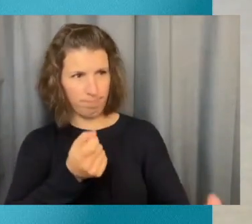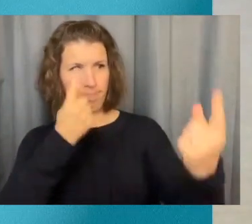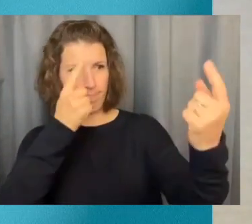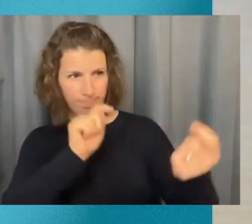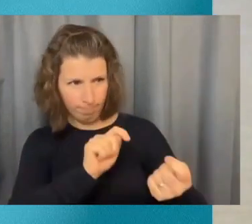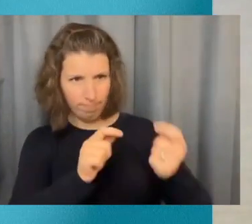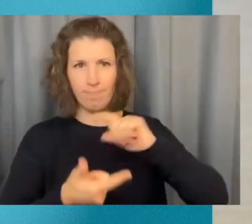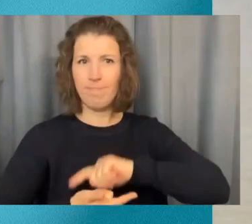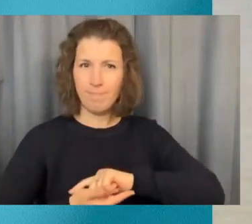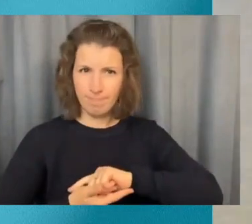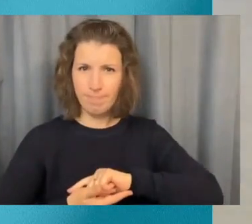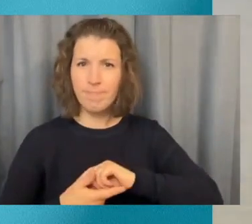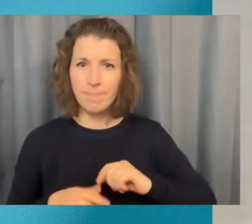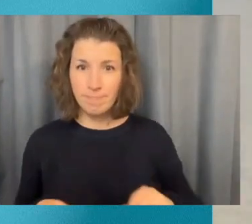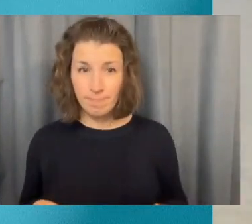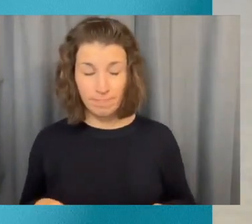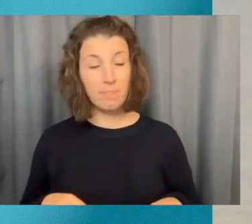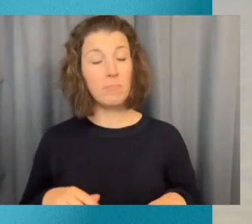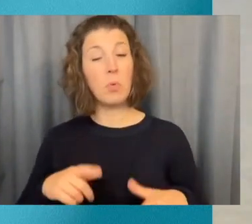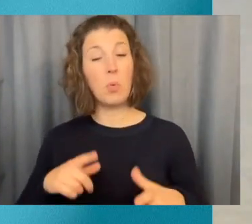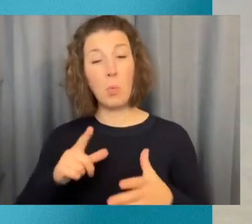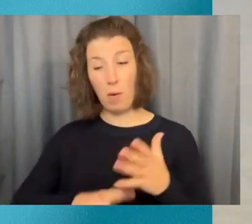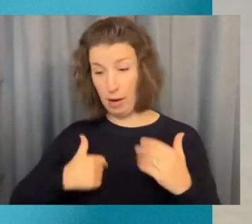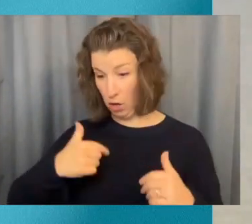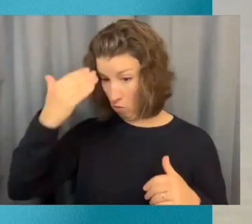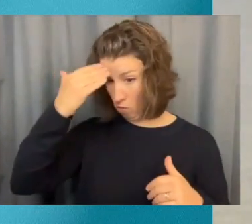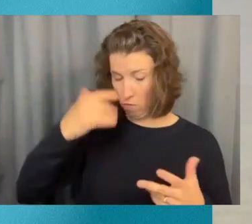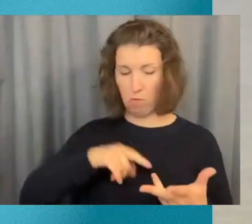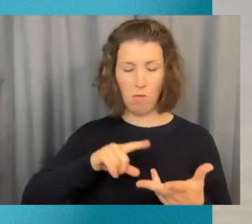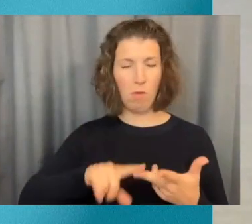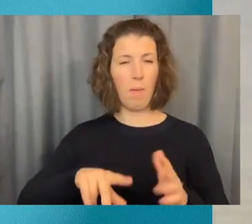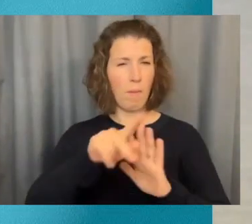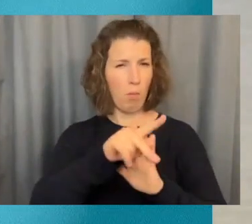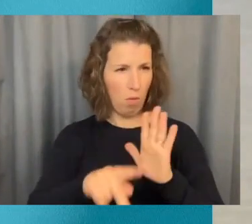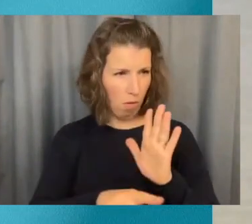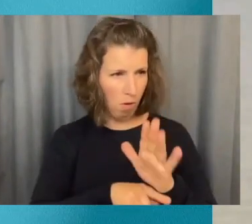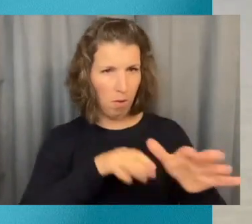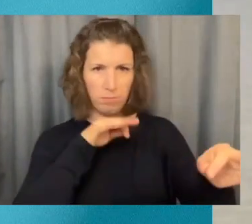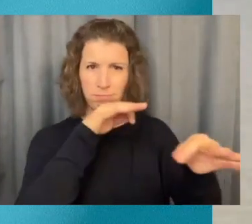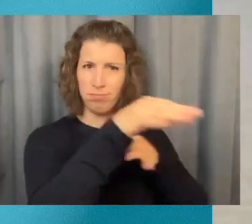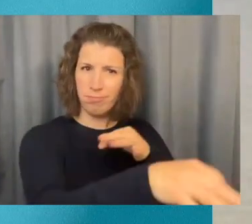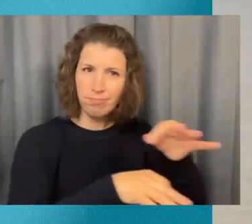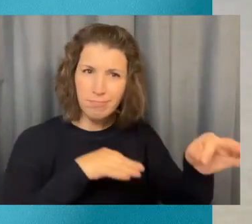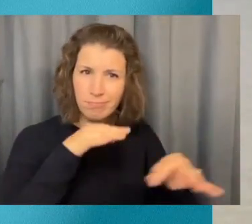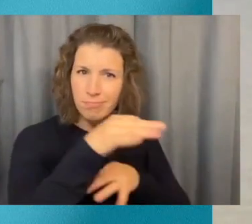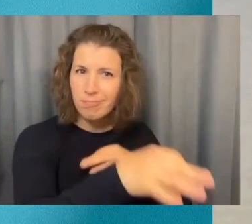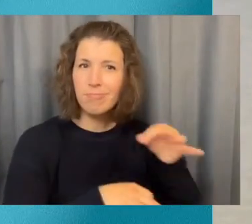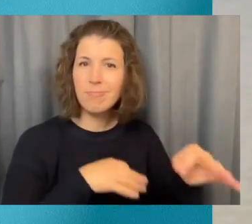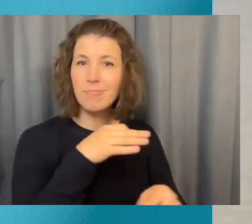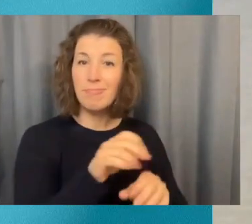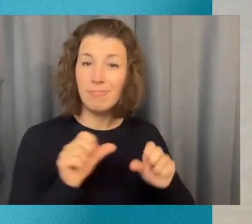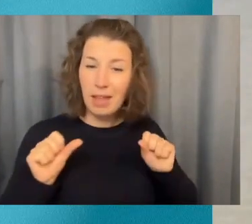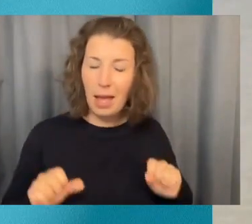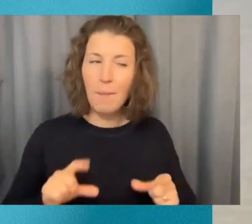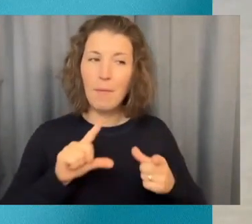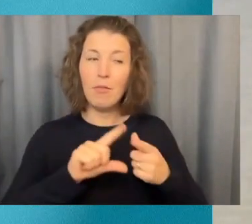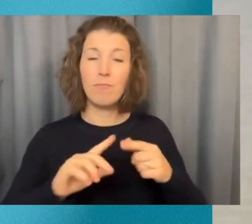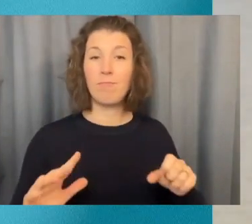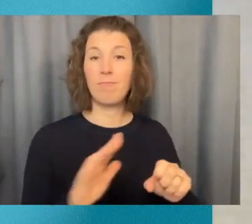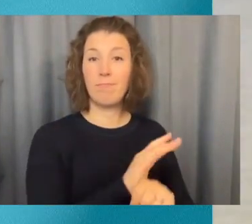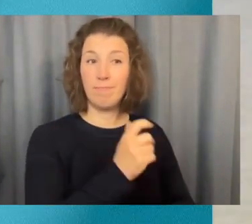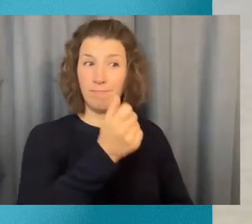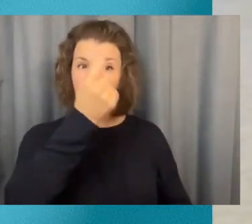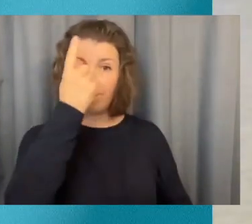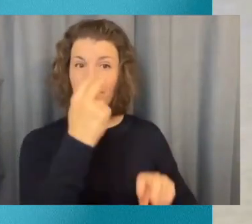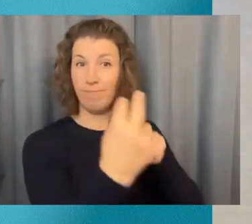right, what we know are our protocols and et cetera, and to be able to understand from the perspective